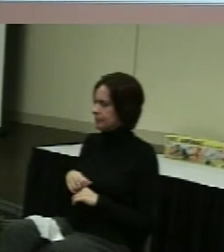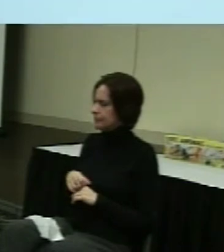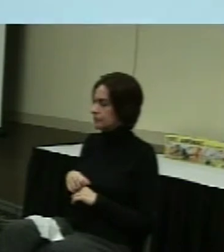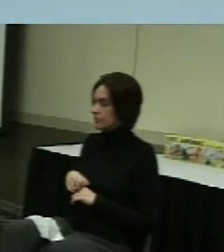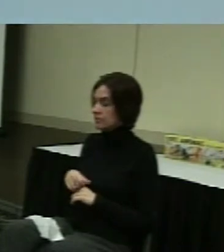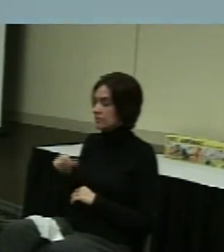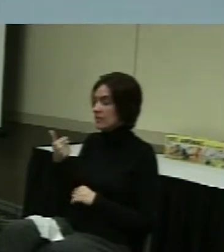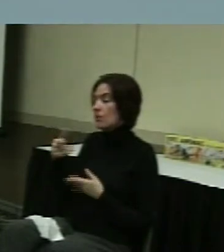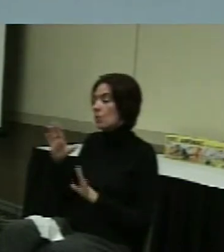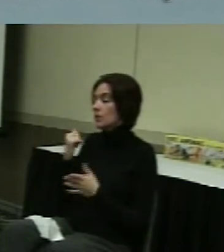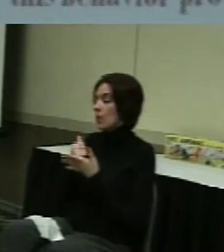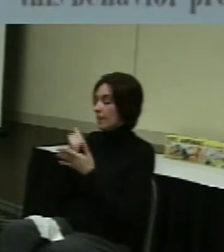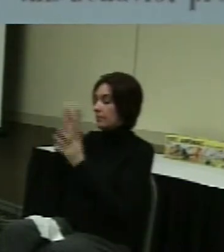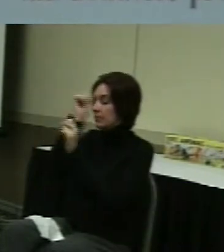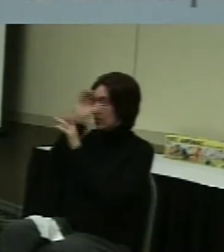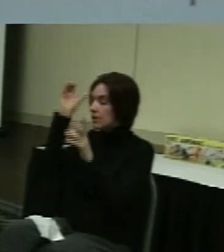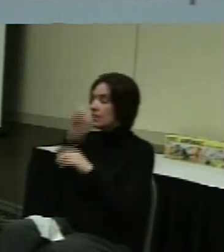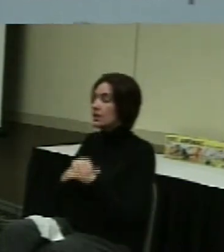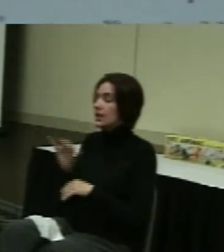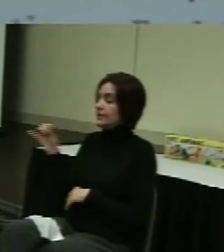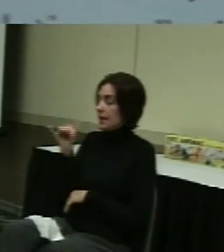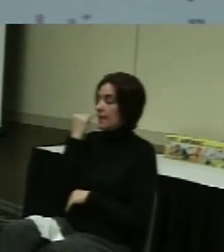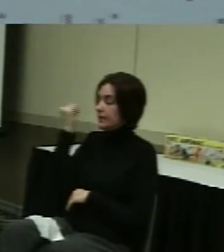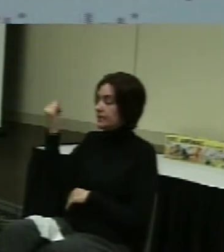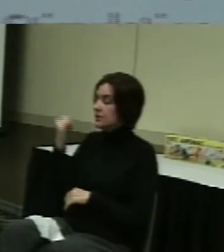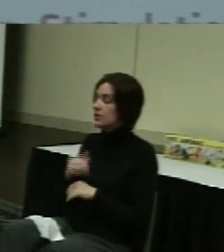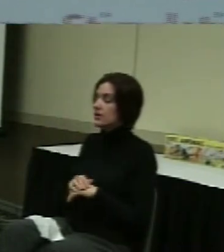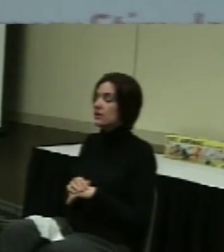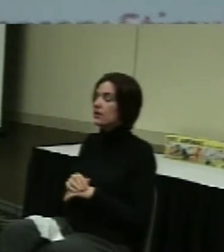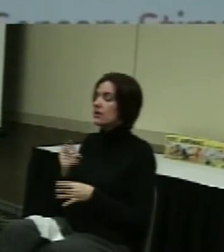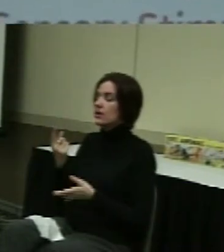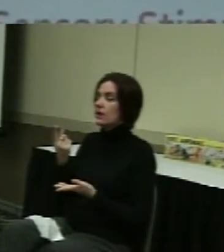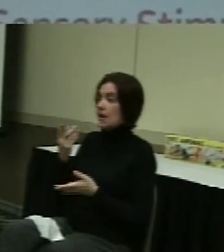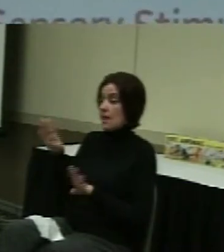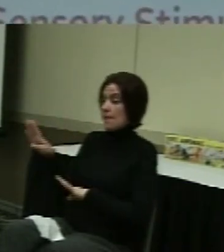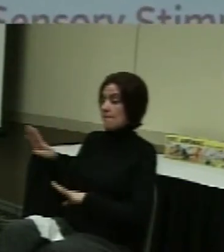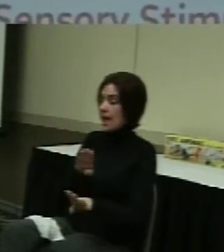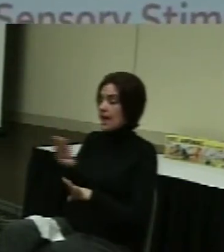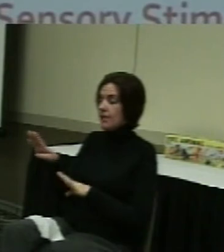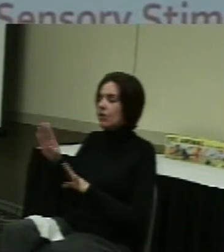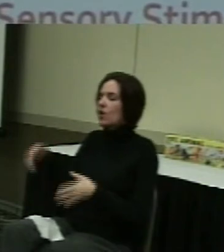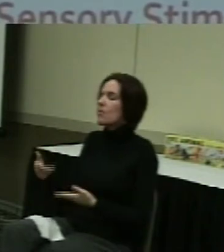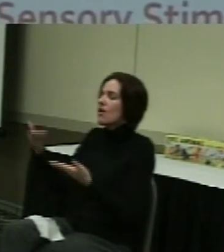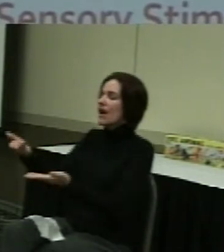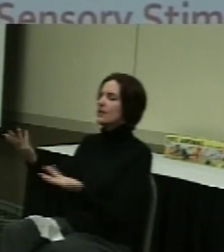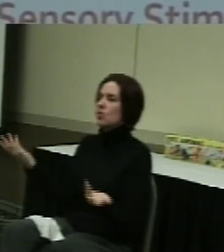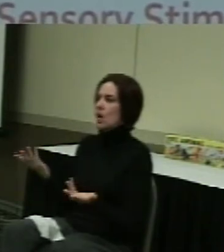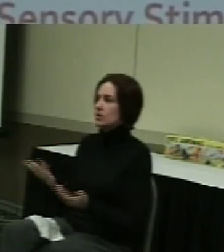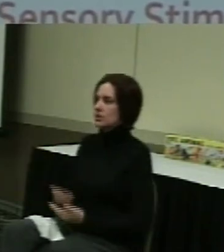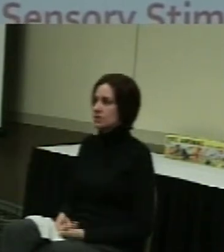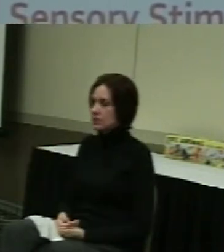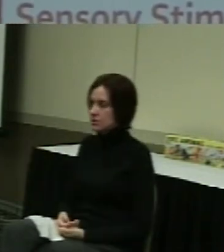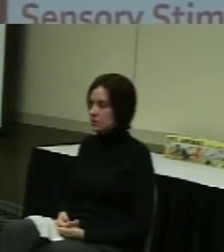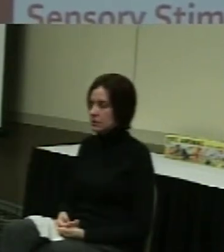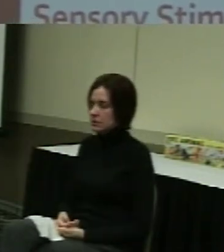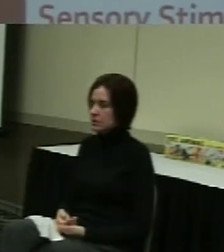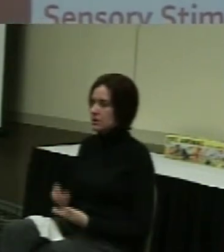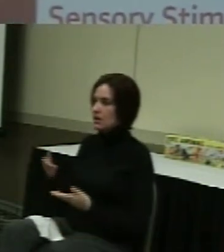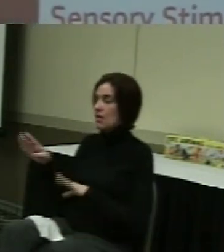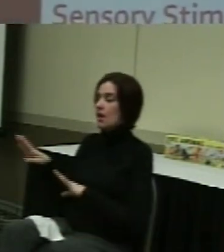to conceptualize it. Simply, the same idea. What is the behavior providing for this child?